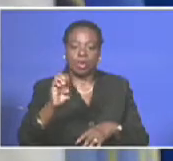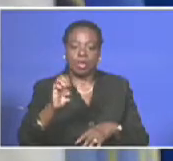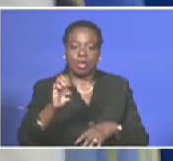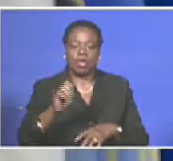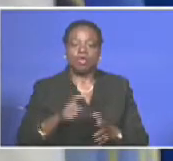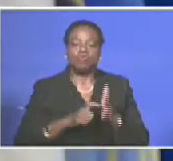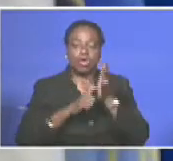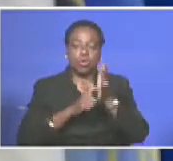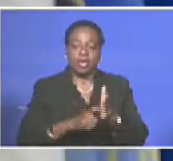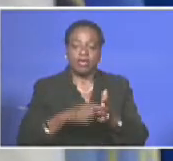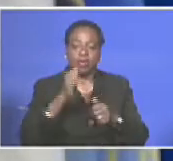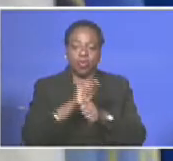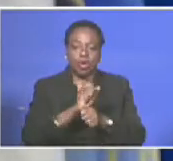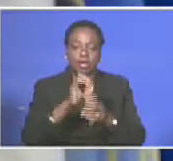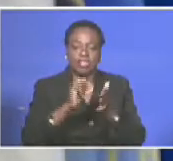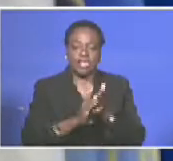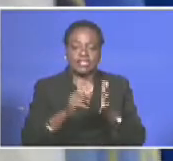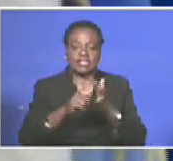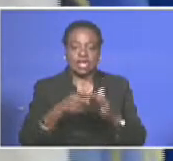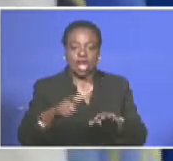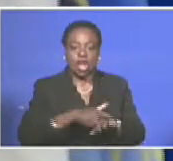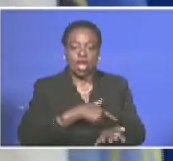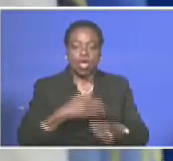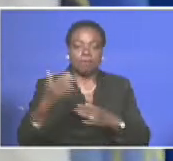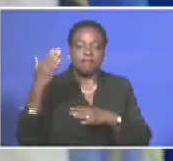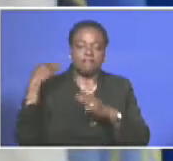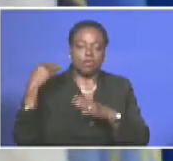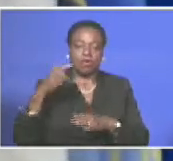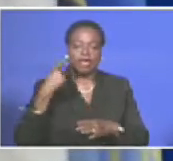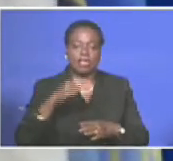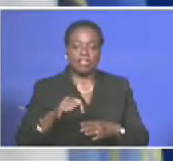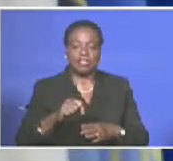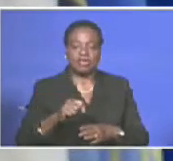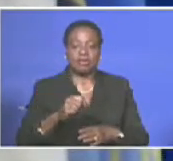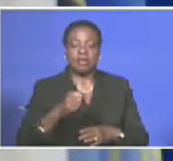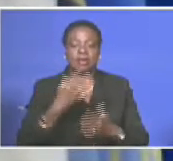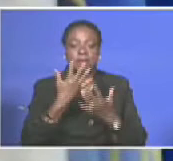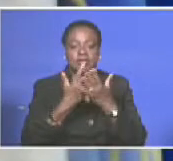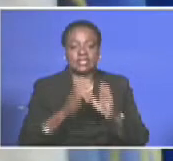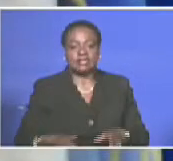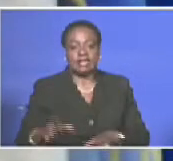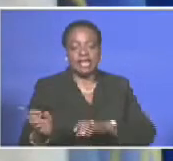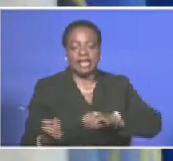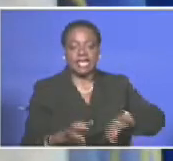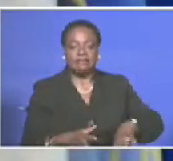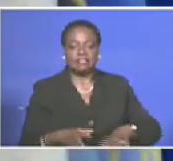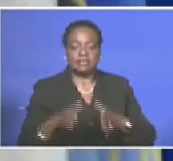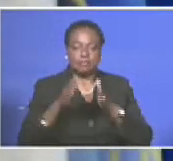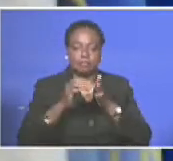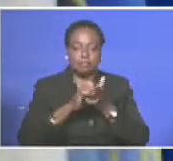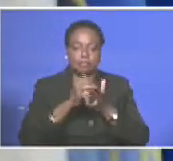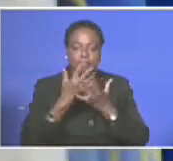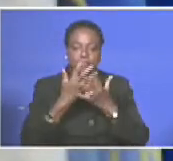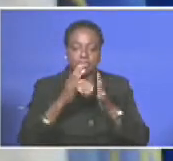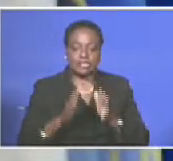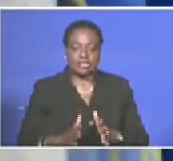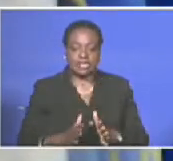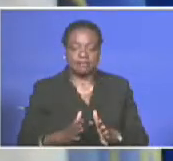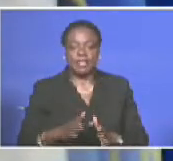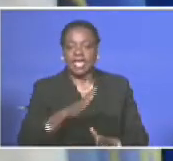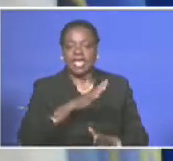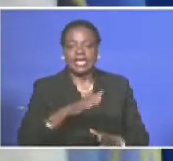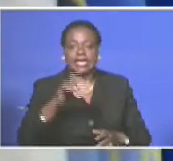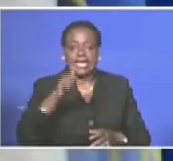that begins long before the offender leaves prison. It also involves the support of